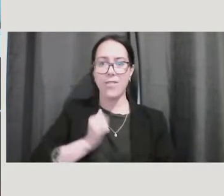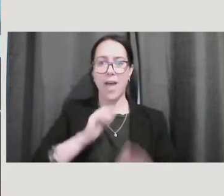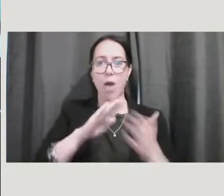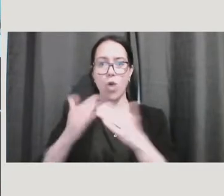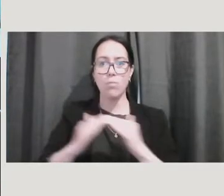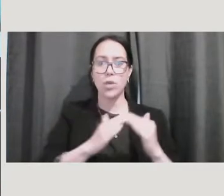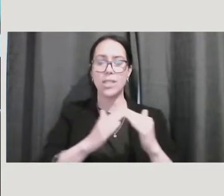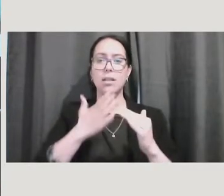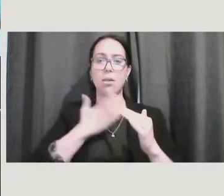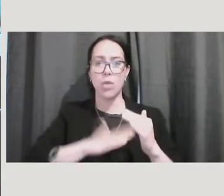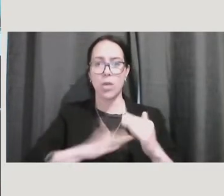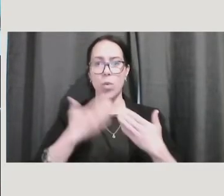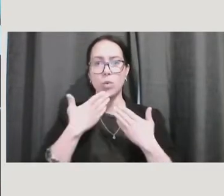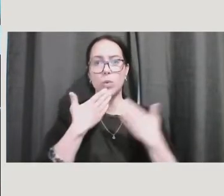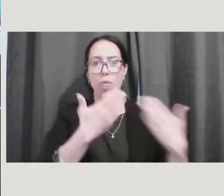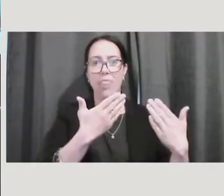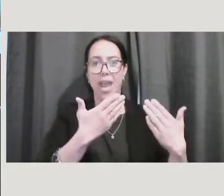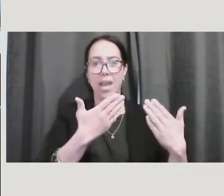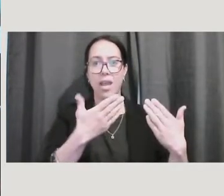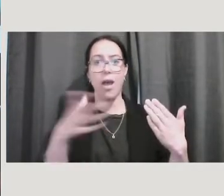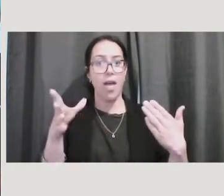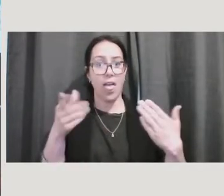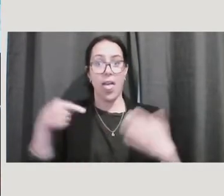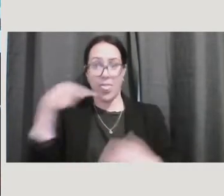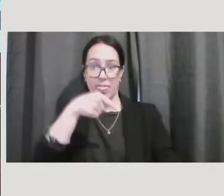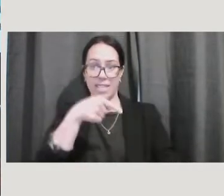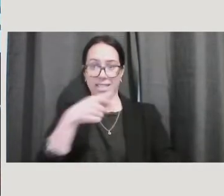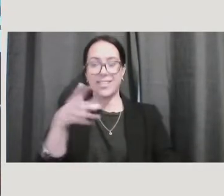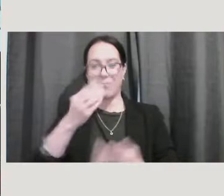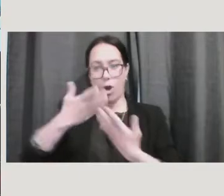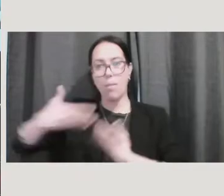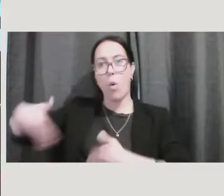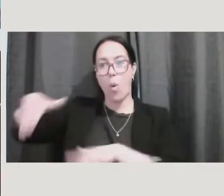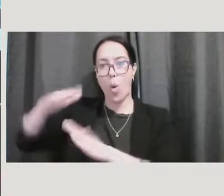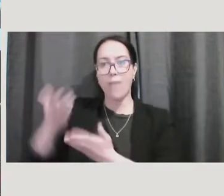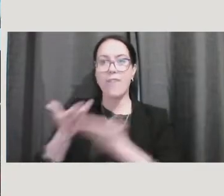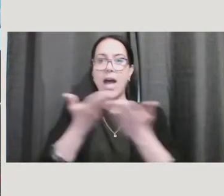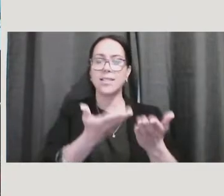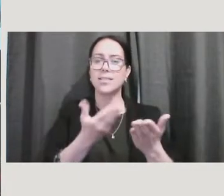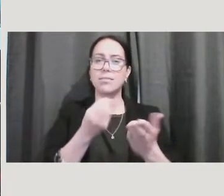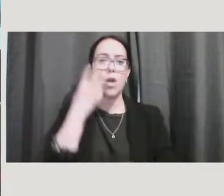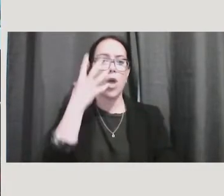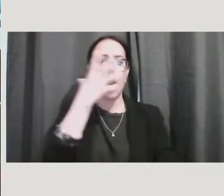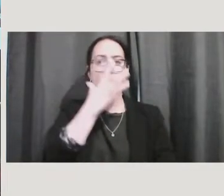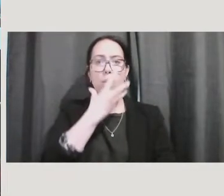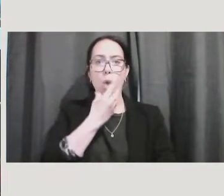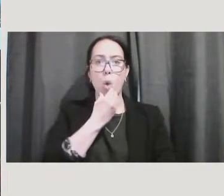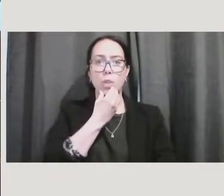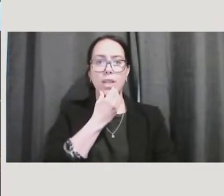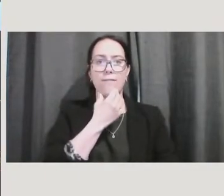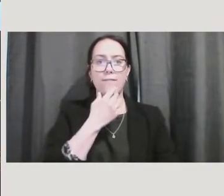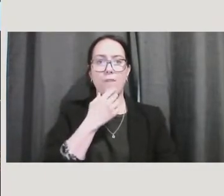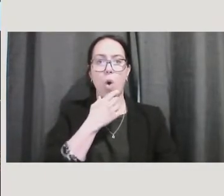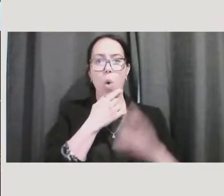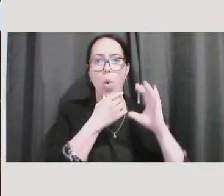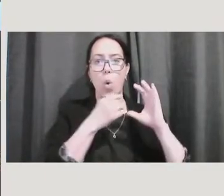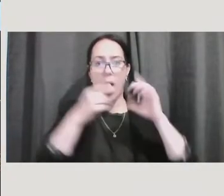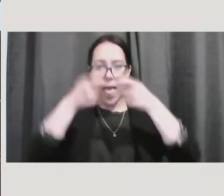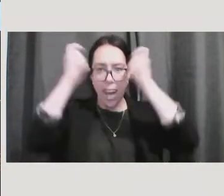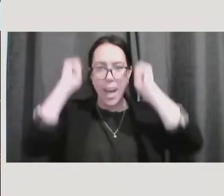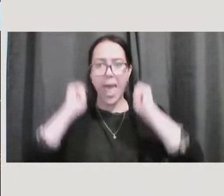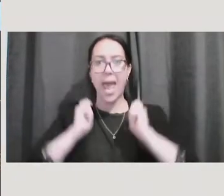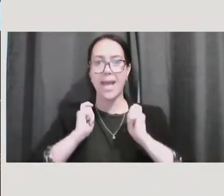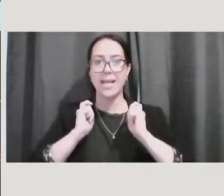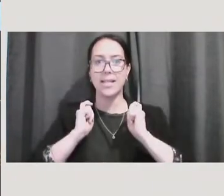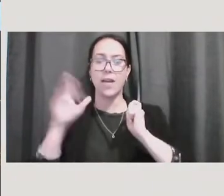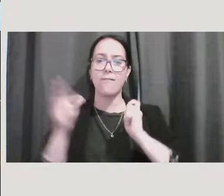thank all of us these beautiful lays are made by akukhale mamas these five for